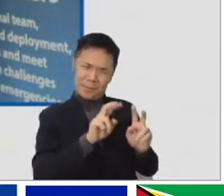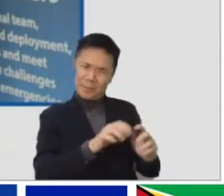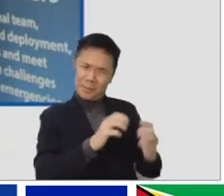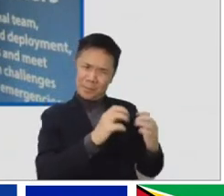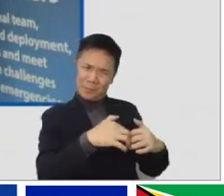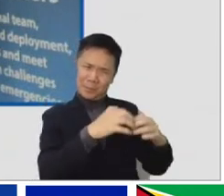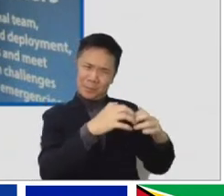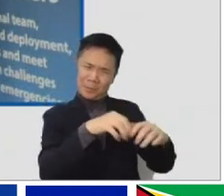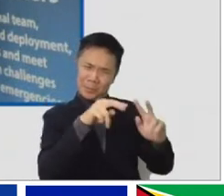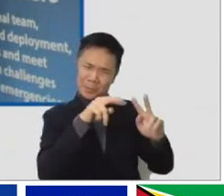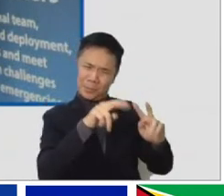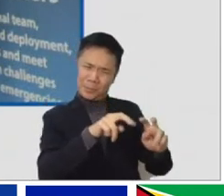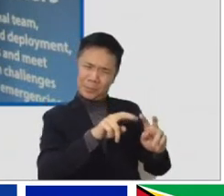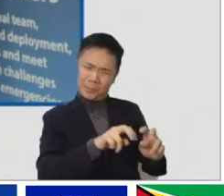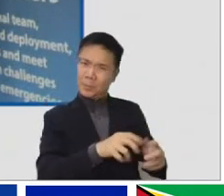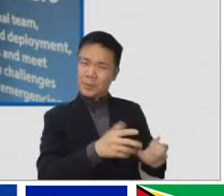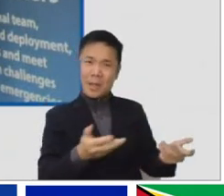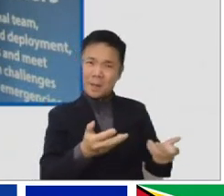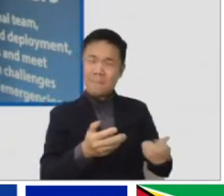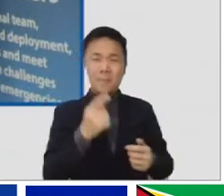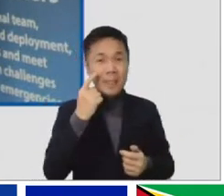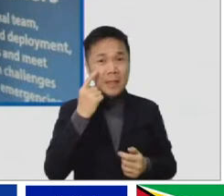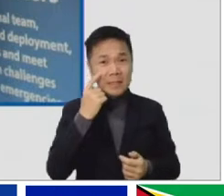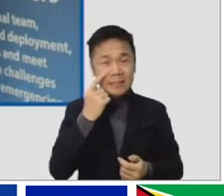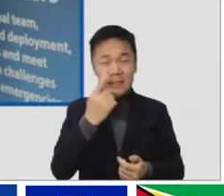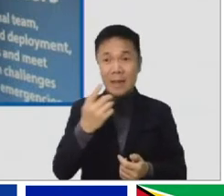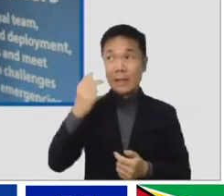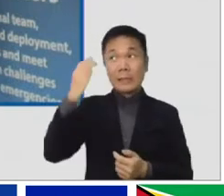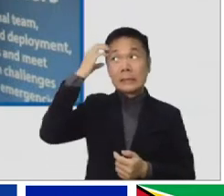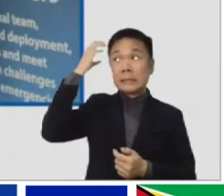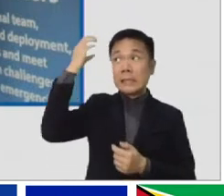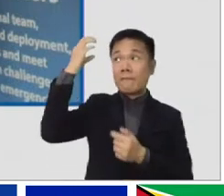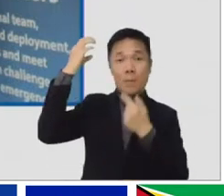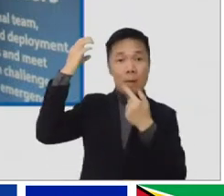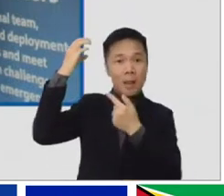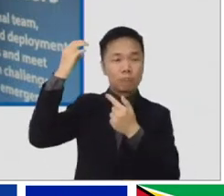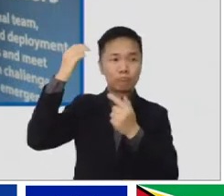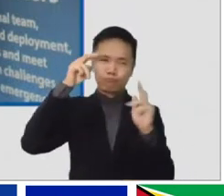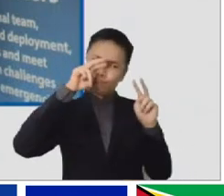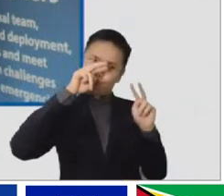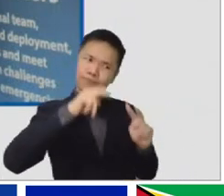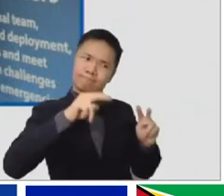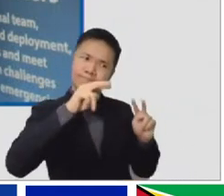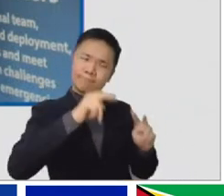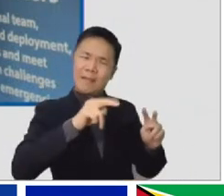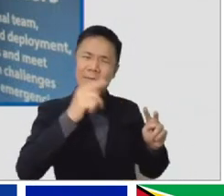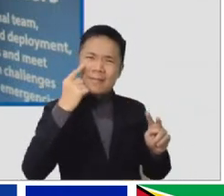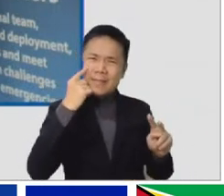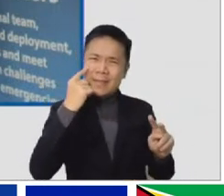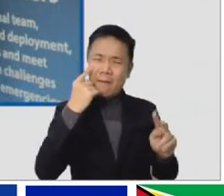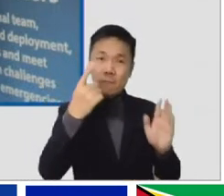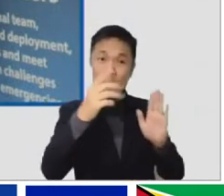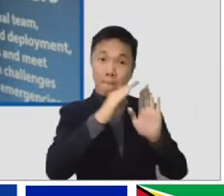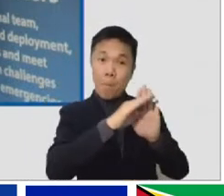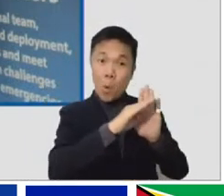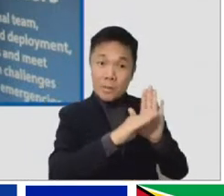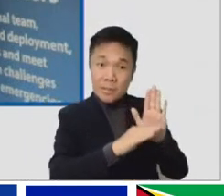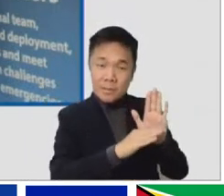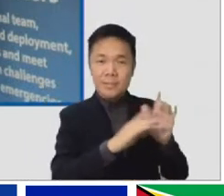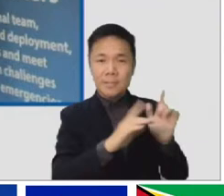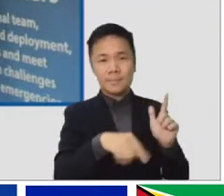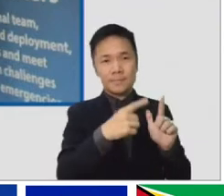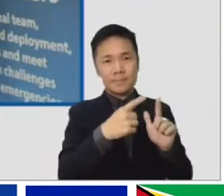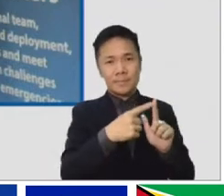requires that the government reviews their policies and in many, many sectors. It